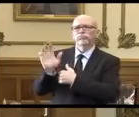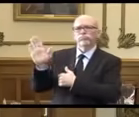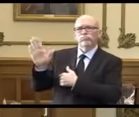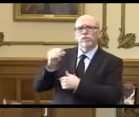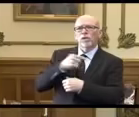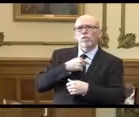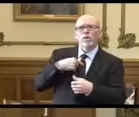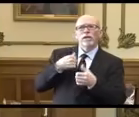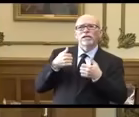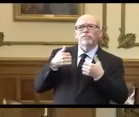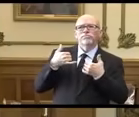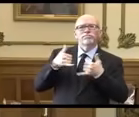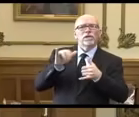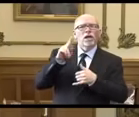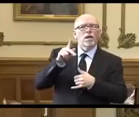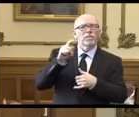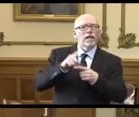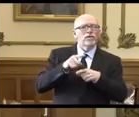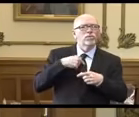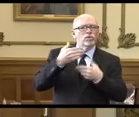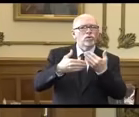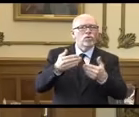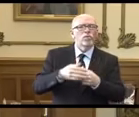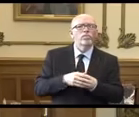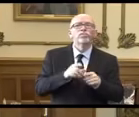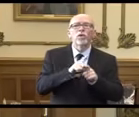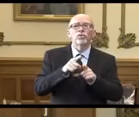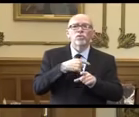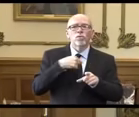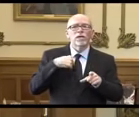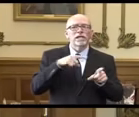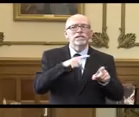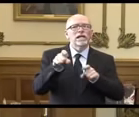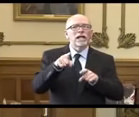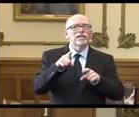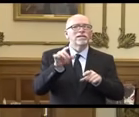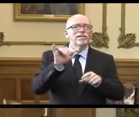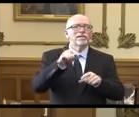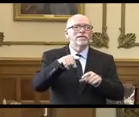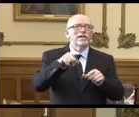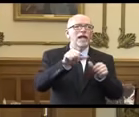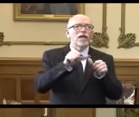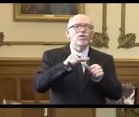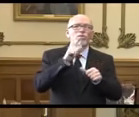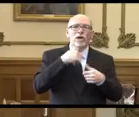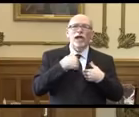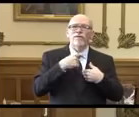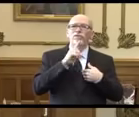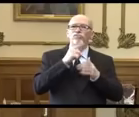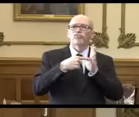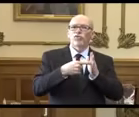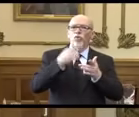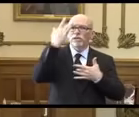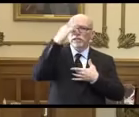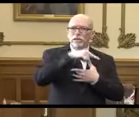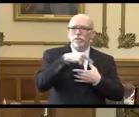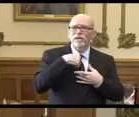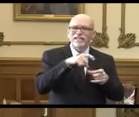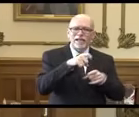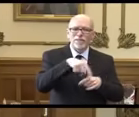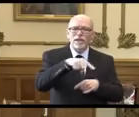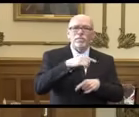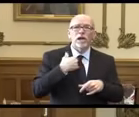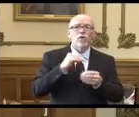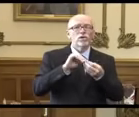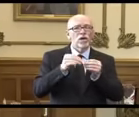to update things as we go. Additionally, we are testing areas, like I said, that do have symptoms, and our numbers